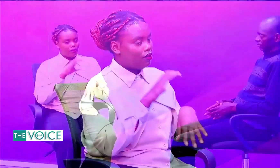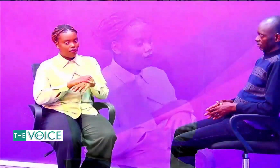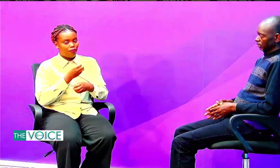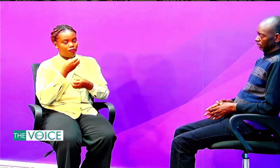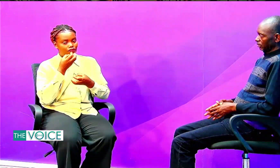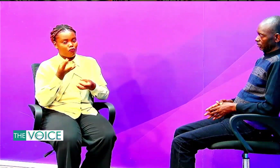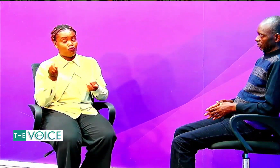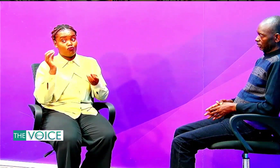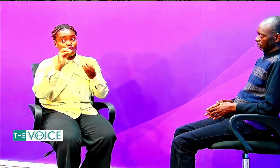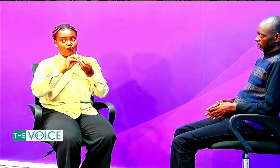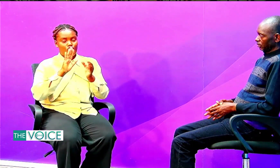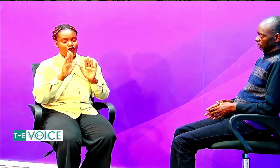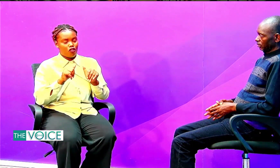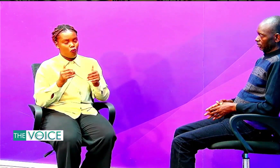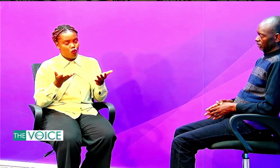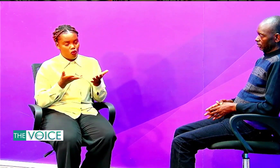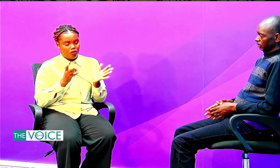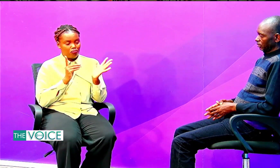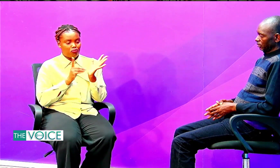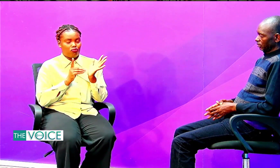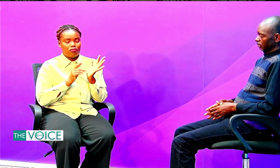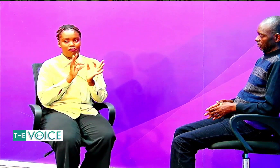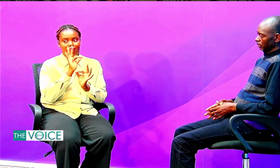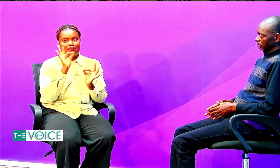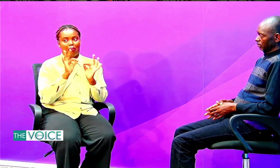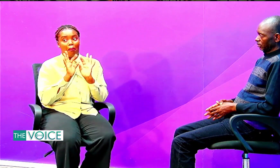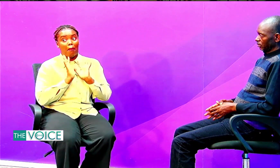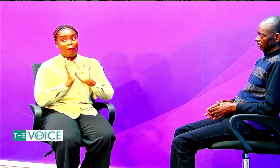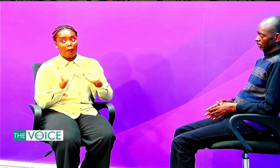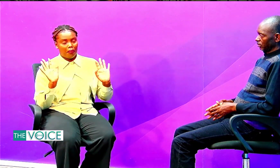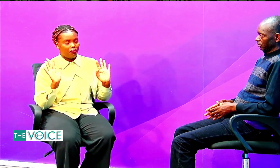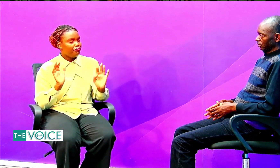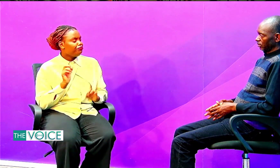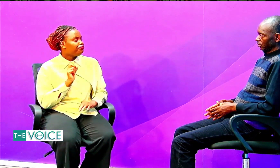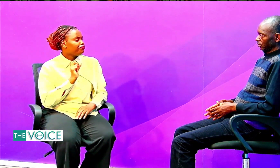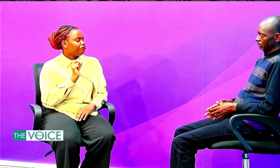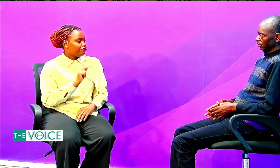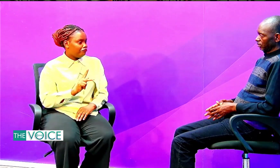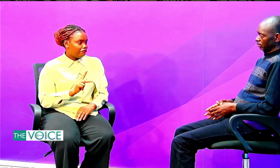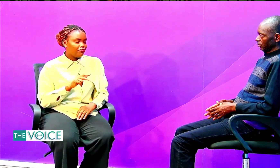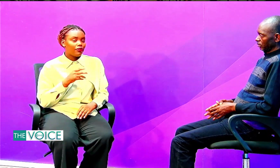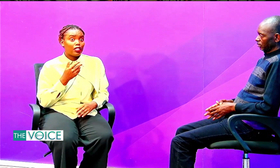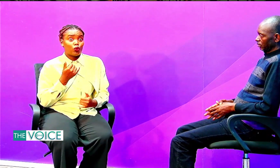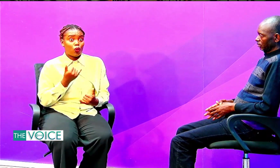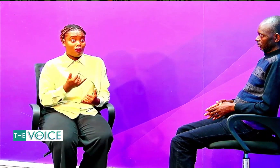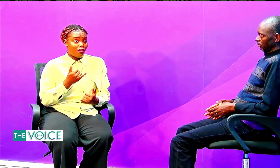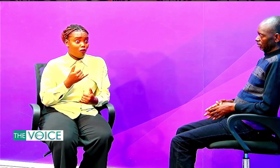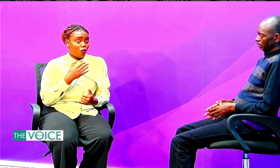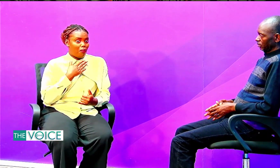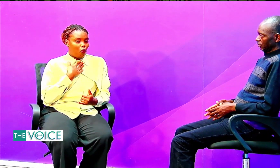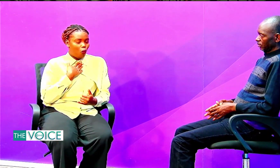asking for help, but it's always important to get information from doctors in the hospital.